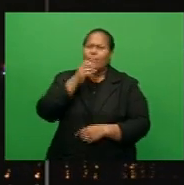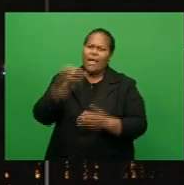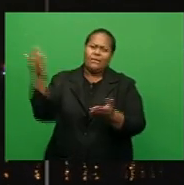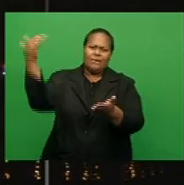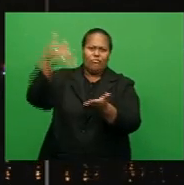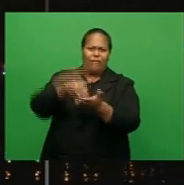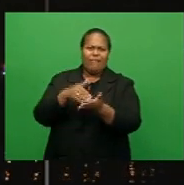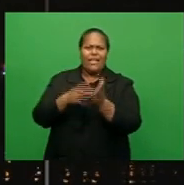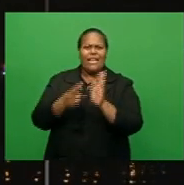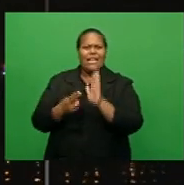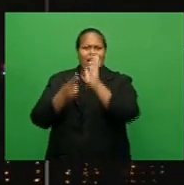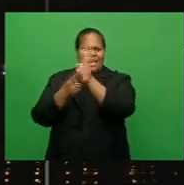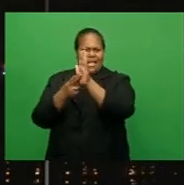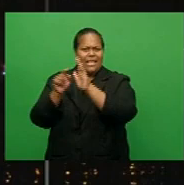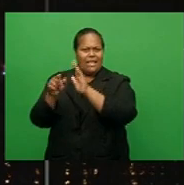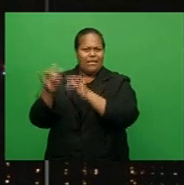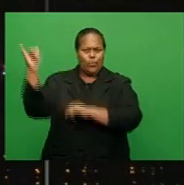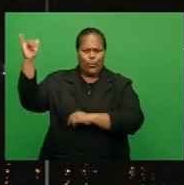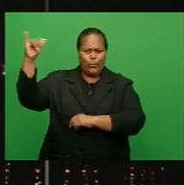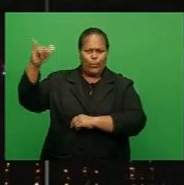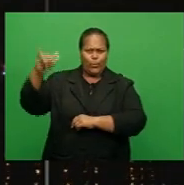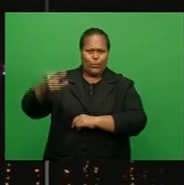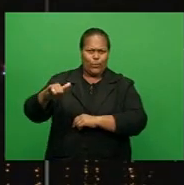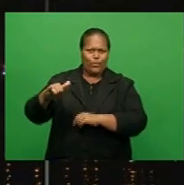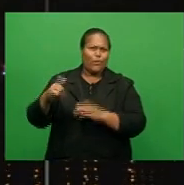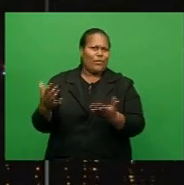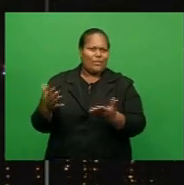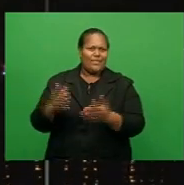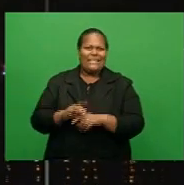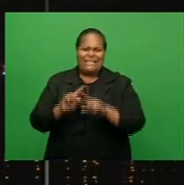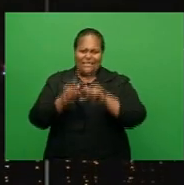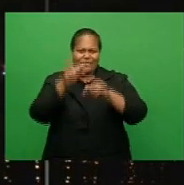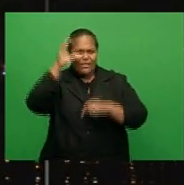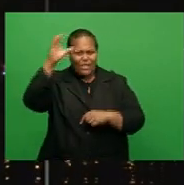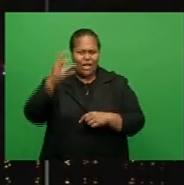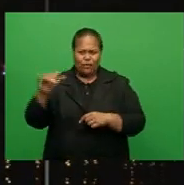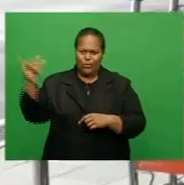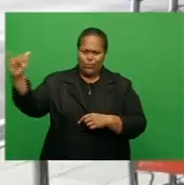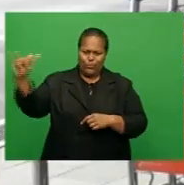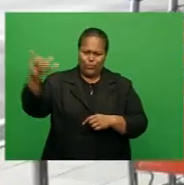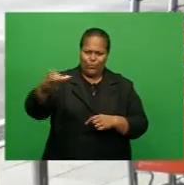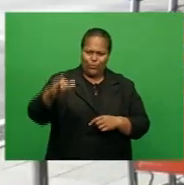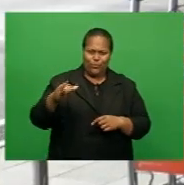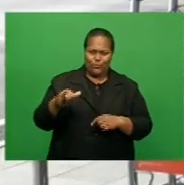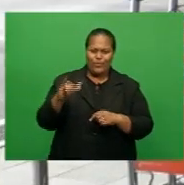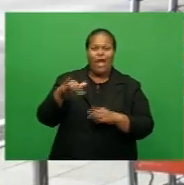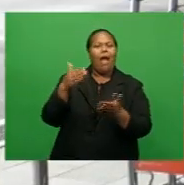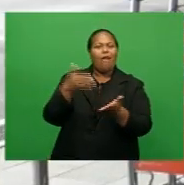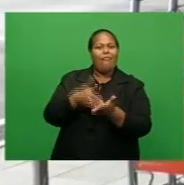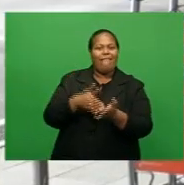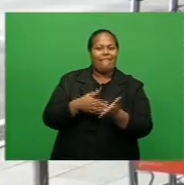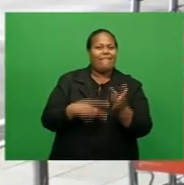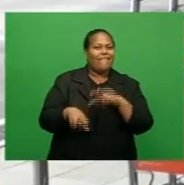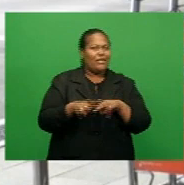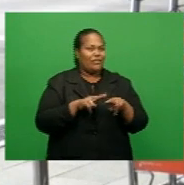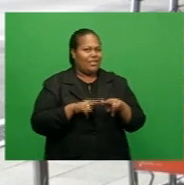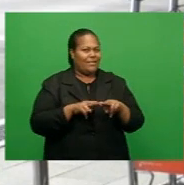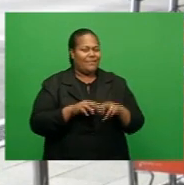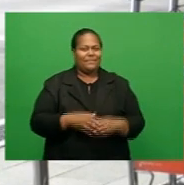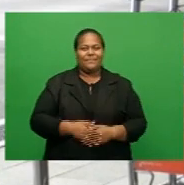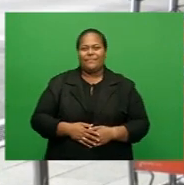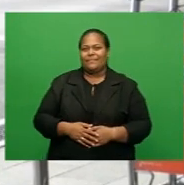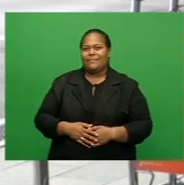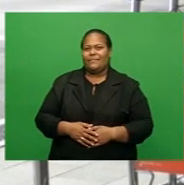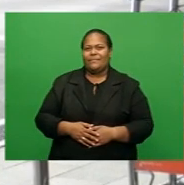flight from Nairobi, which made stops in Dubai, Kuala Lumpur and Auckland en route. The Ministry of Health says, as with all prior